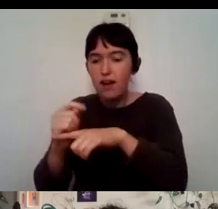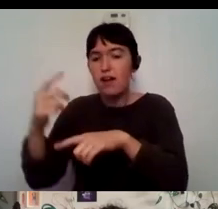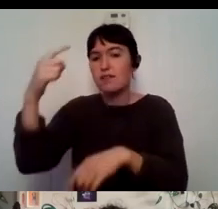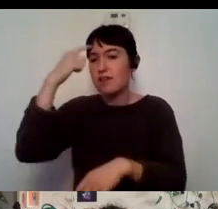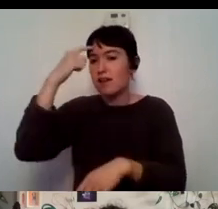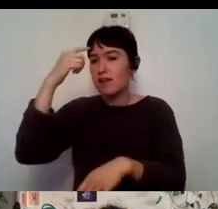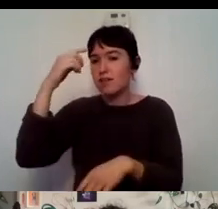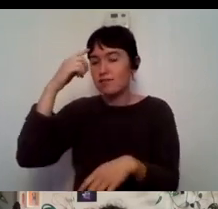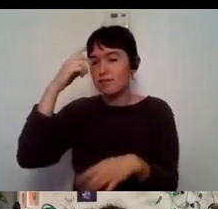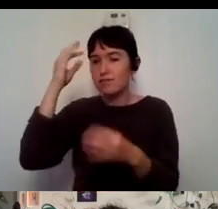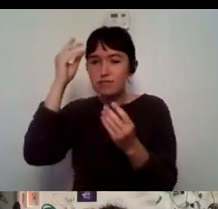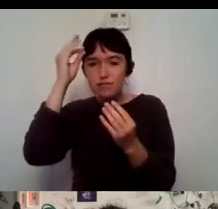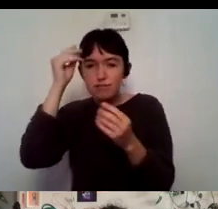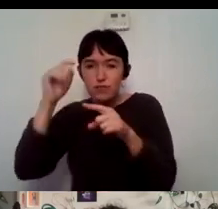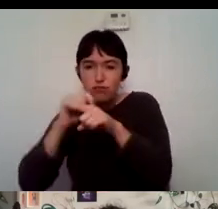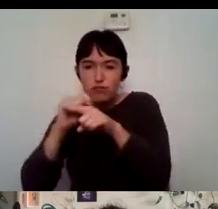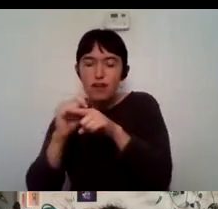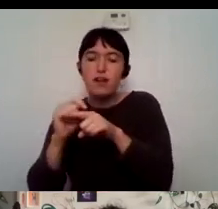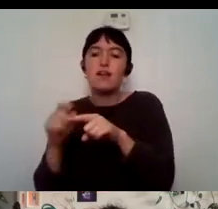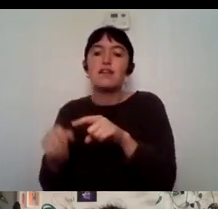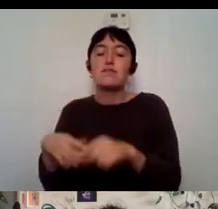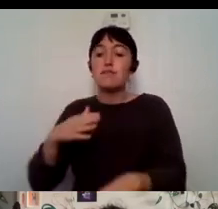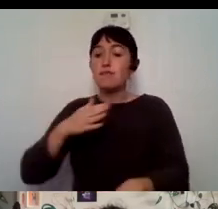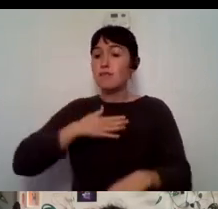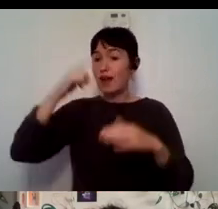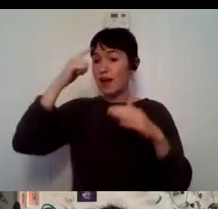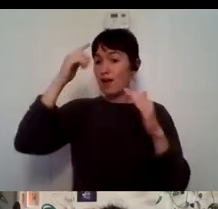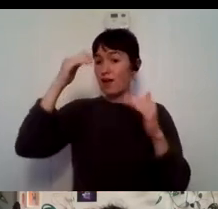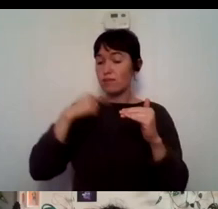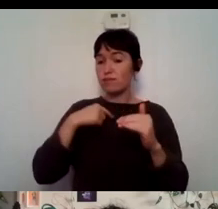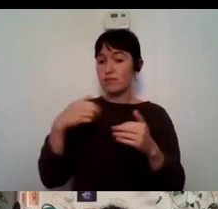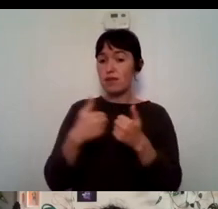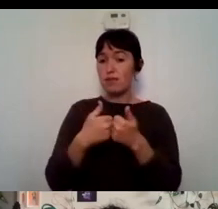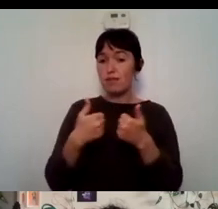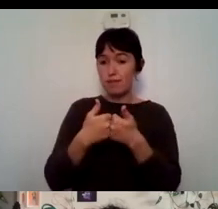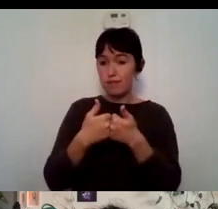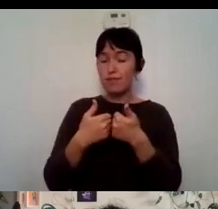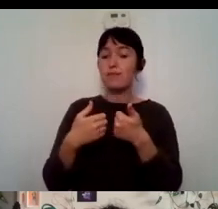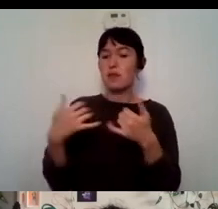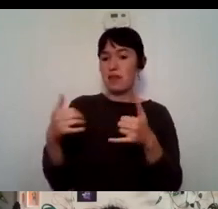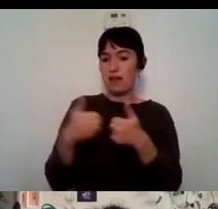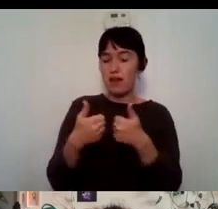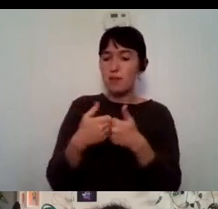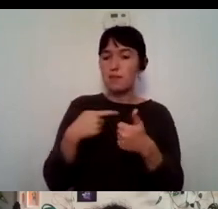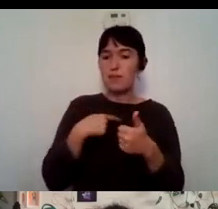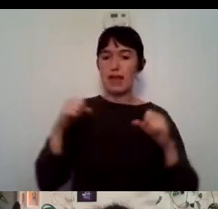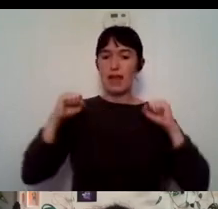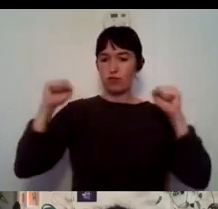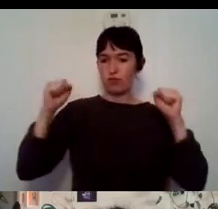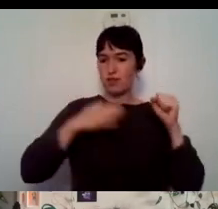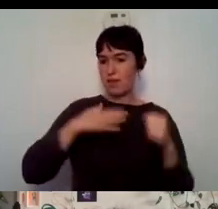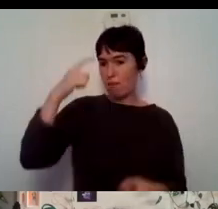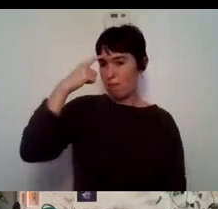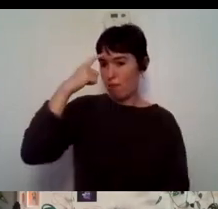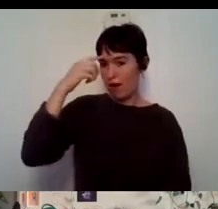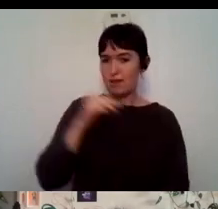my hope when I play a game, is that I'm sort of exercising my cognitive muscles. Sounds